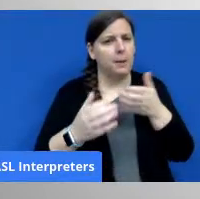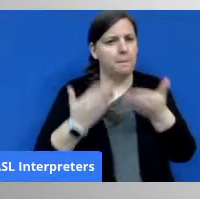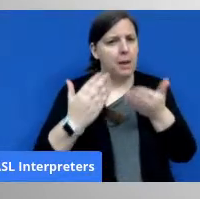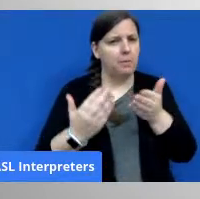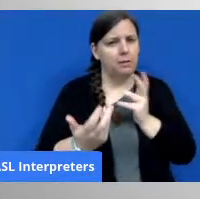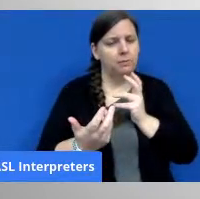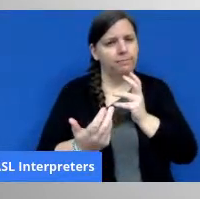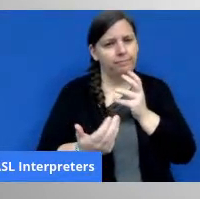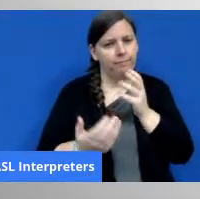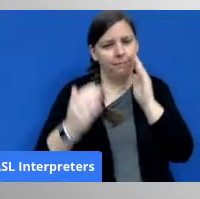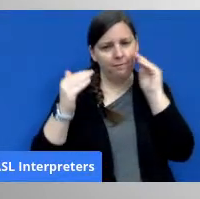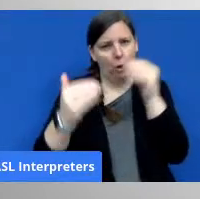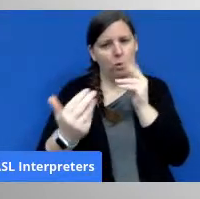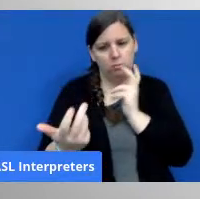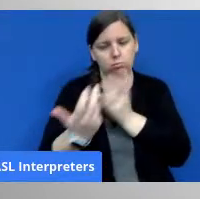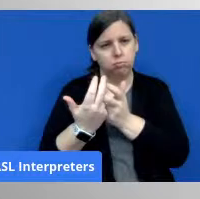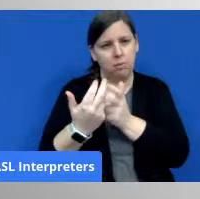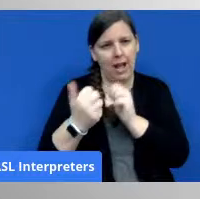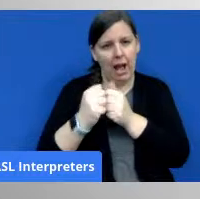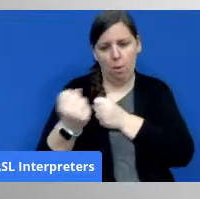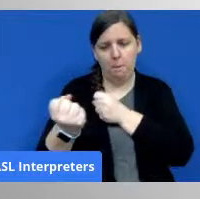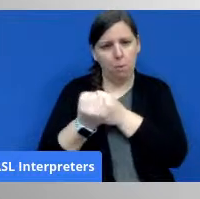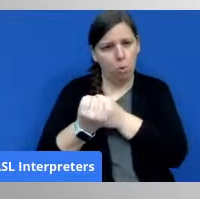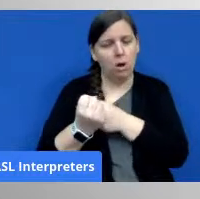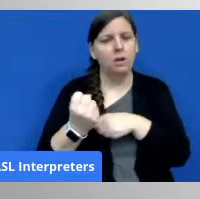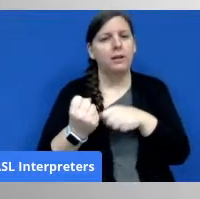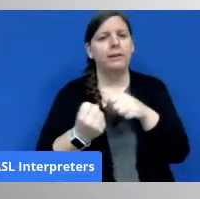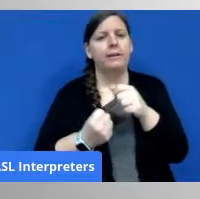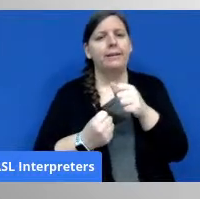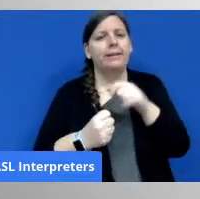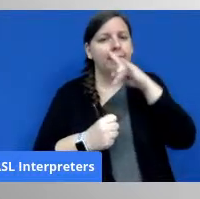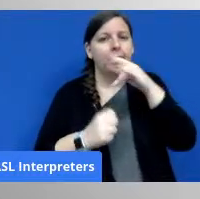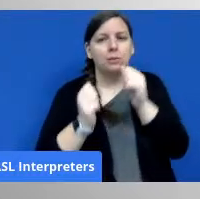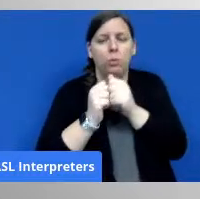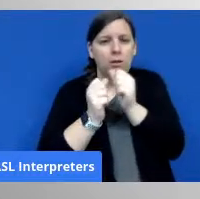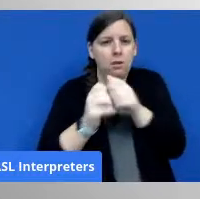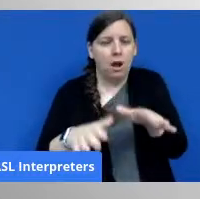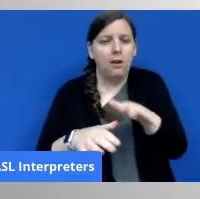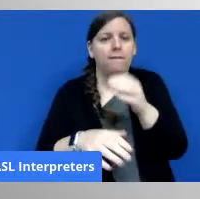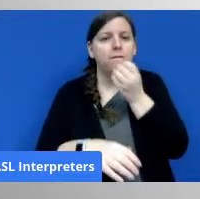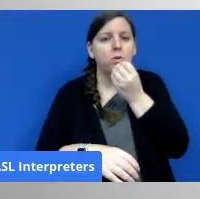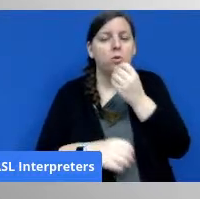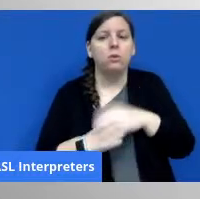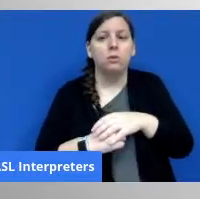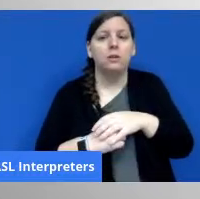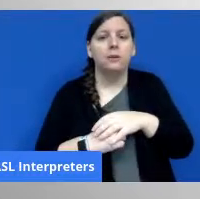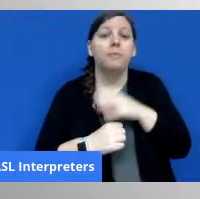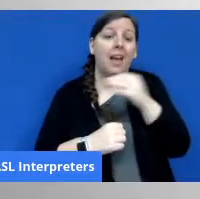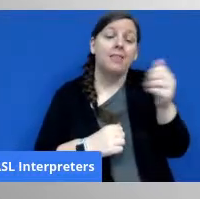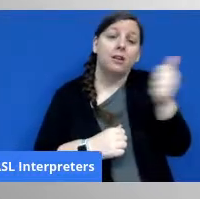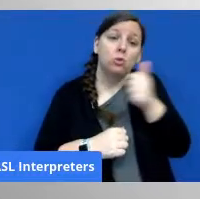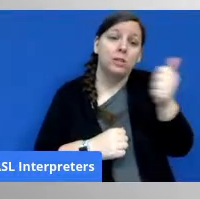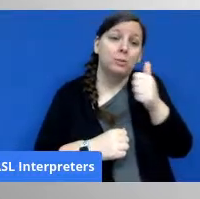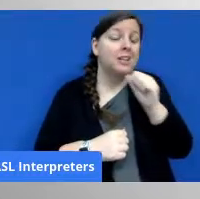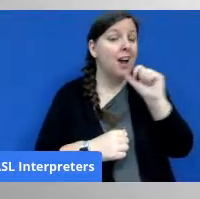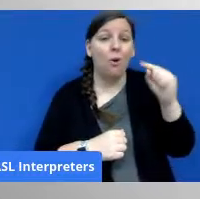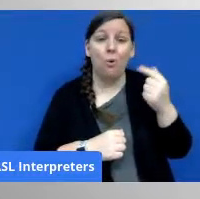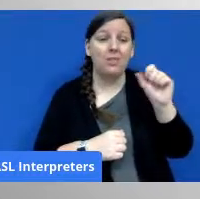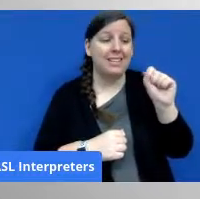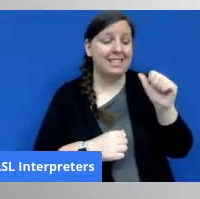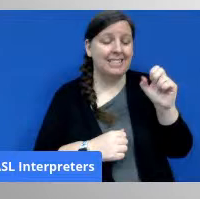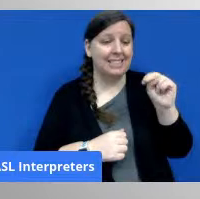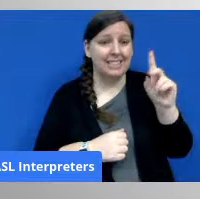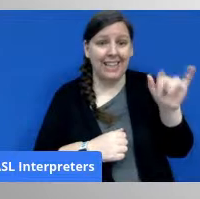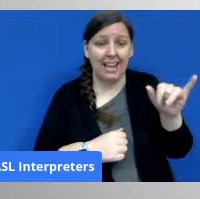transportation, to piggyback on what other people have been talking about, but it's not just Sandy Creek, right? There's lots of neighborhoods full of kids that don't have a